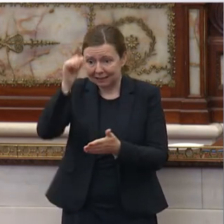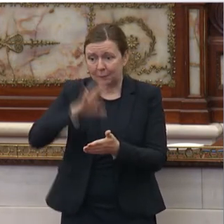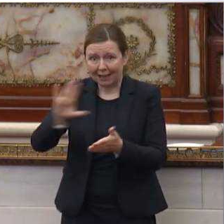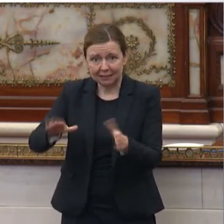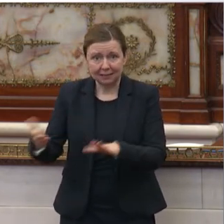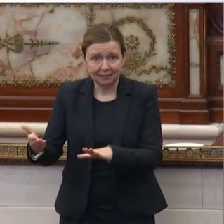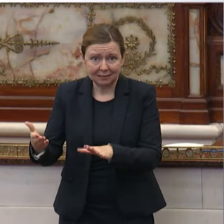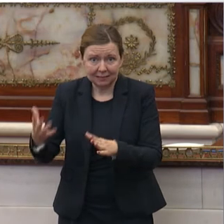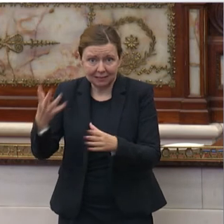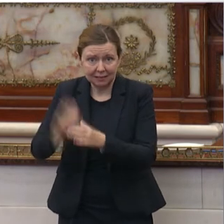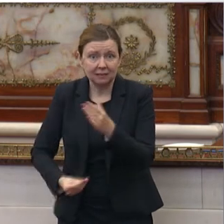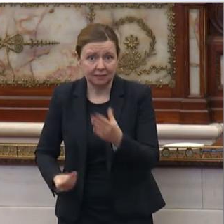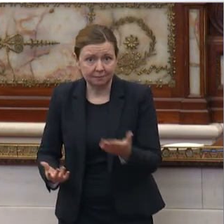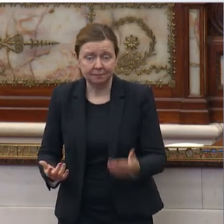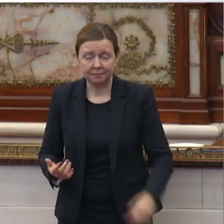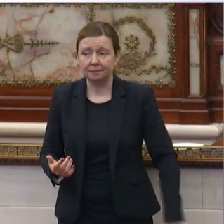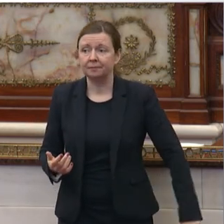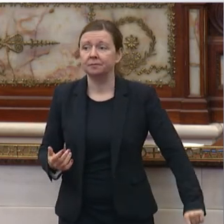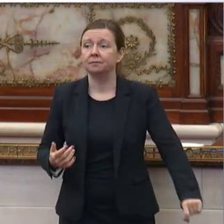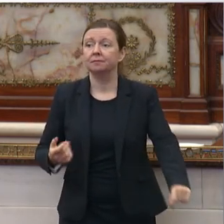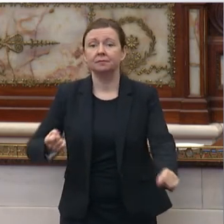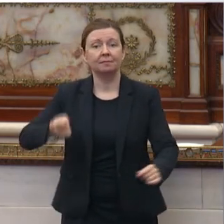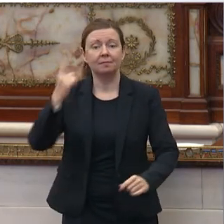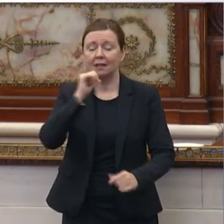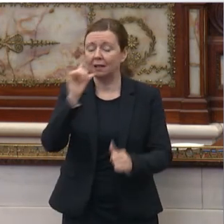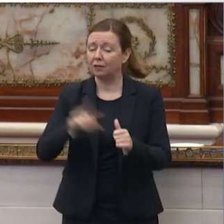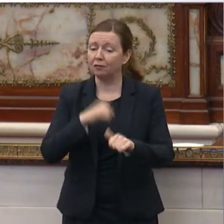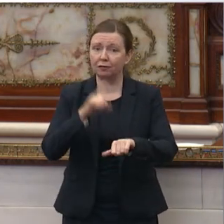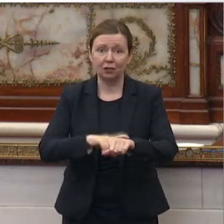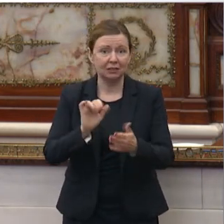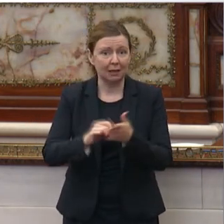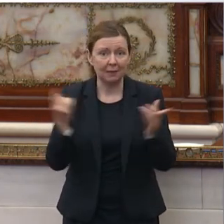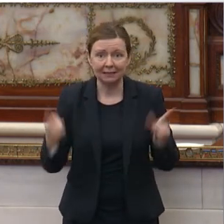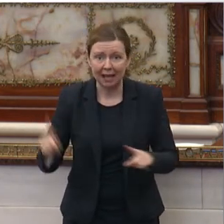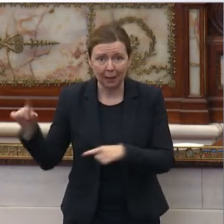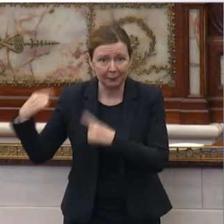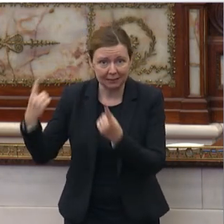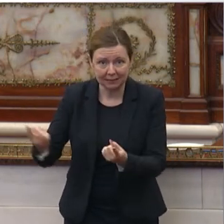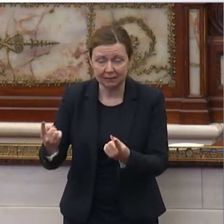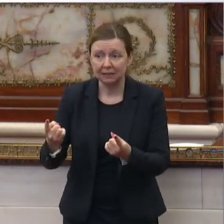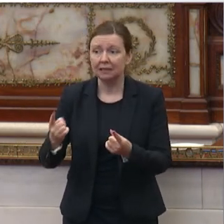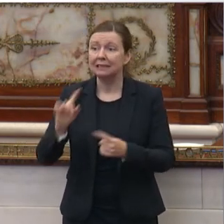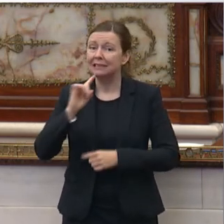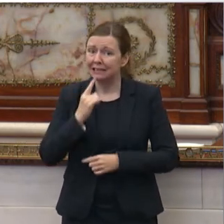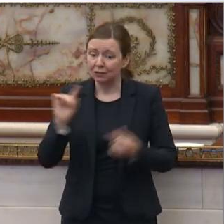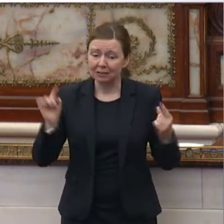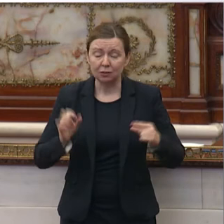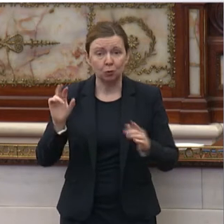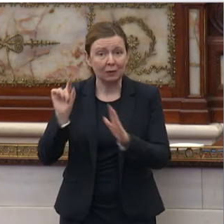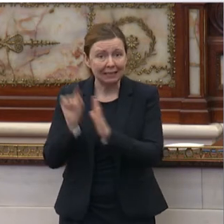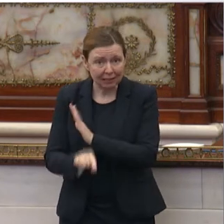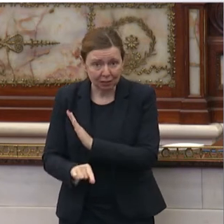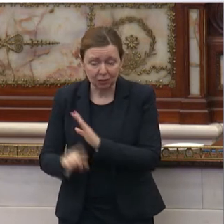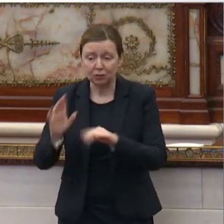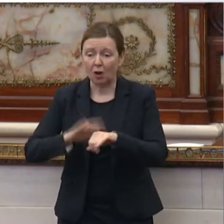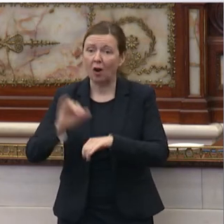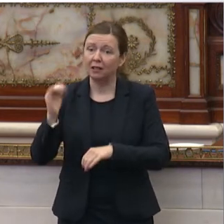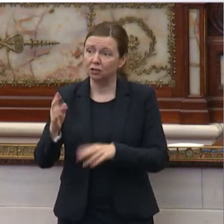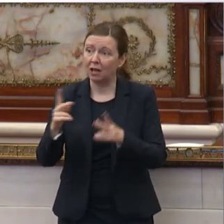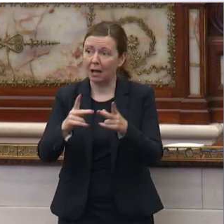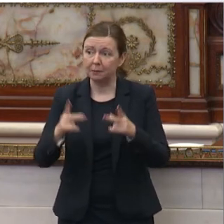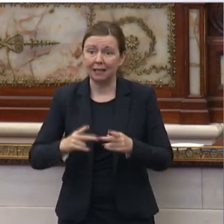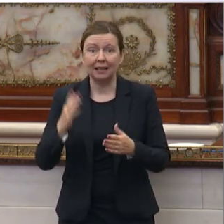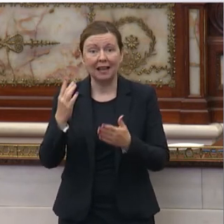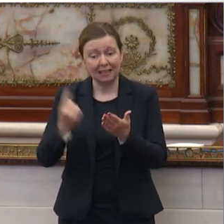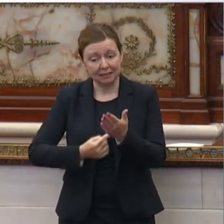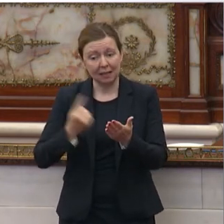his life. This isn't the first time a worker had seriously been injured or killed on a job site. In some